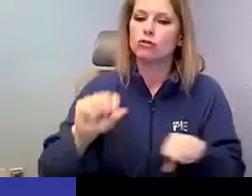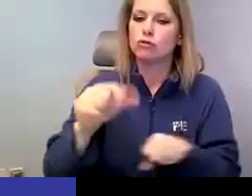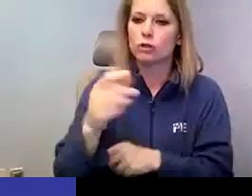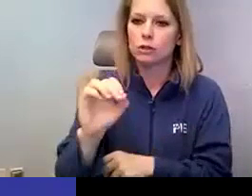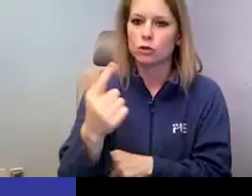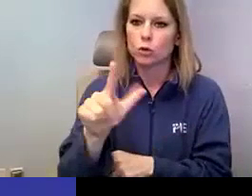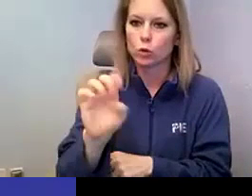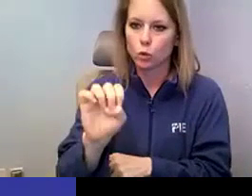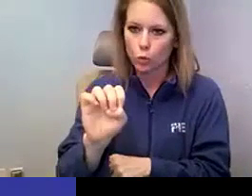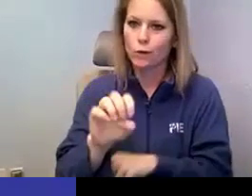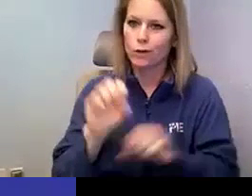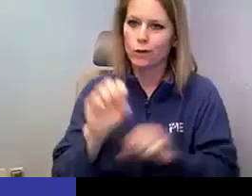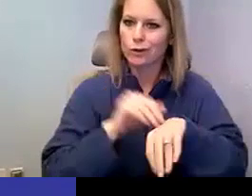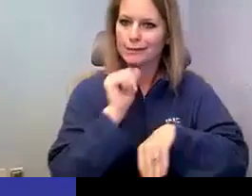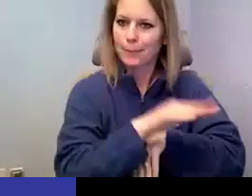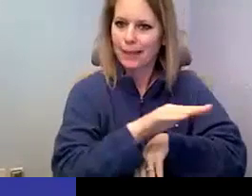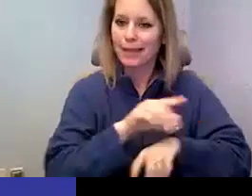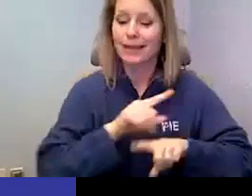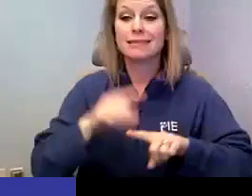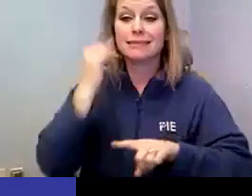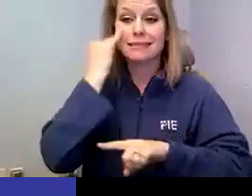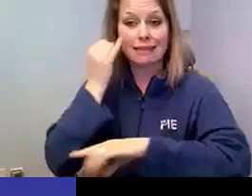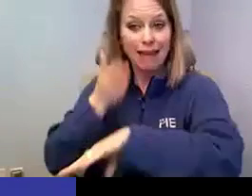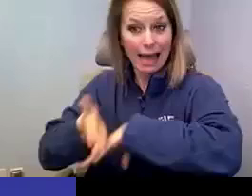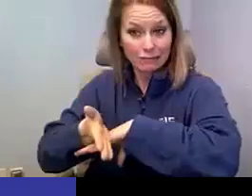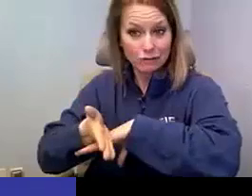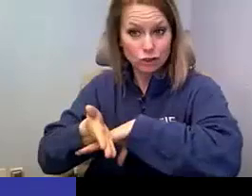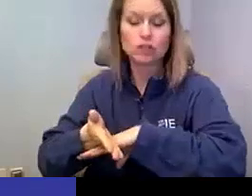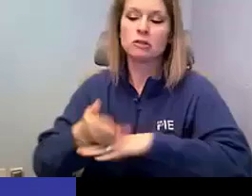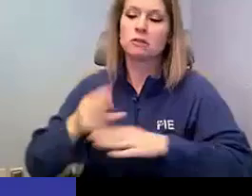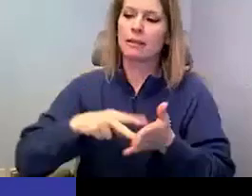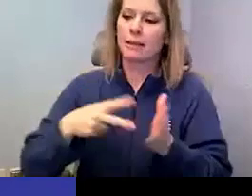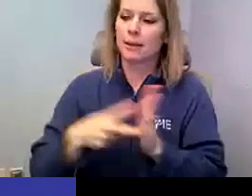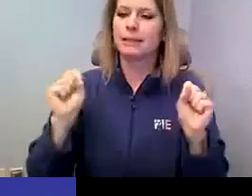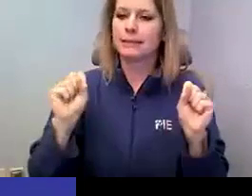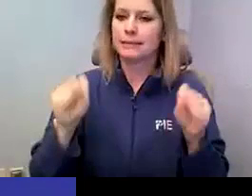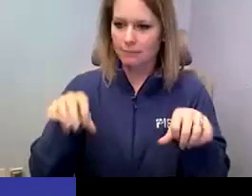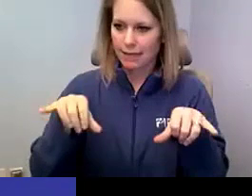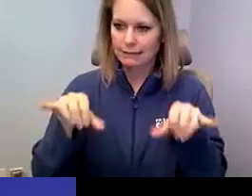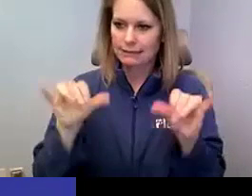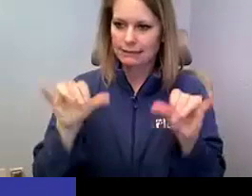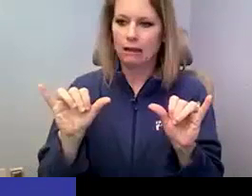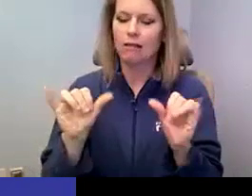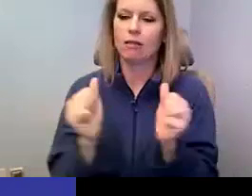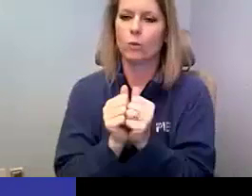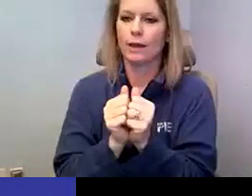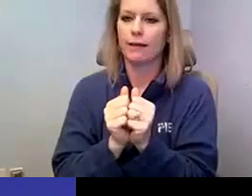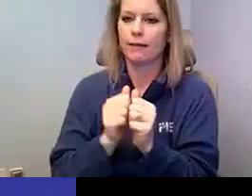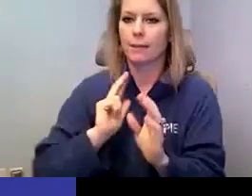can submit your questions on the Google survey found in the participant folder.